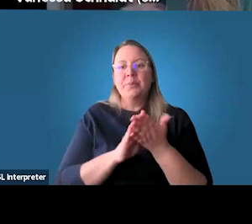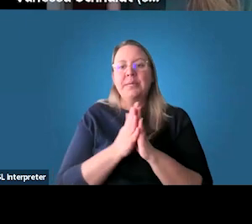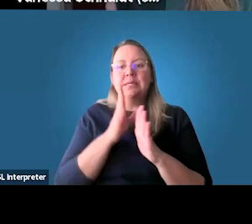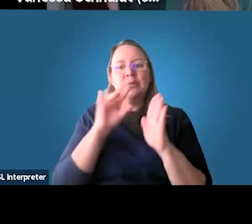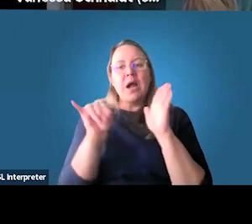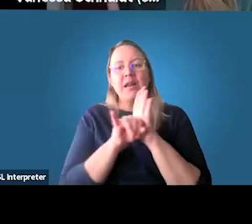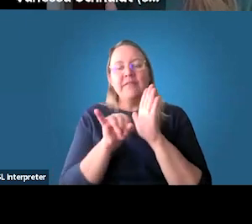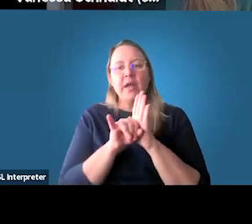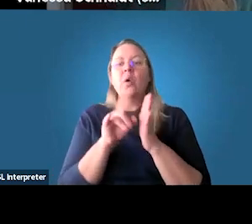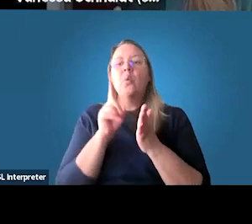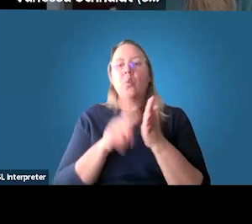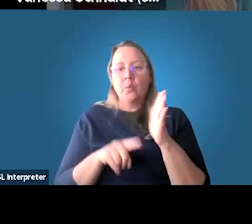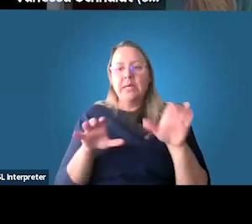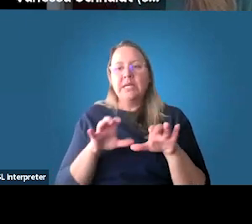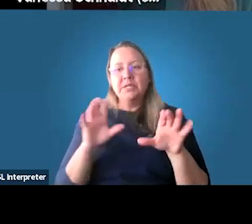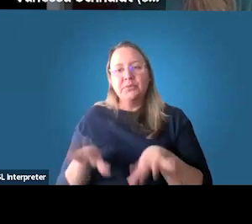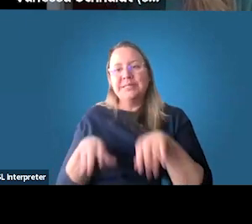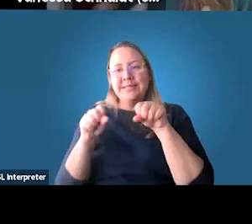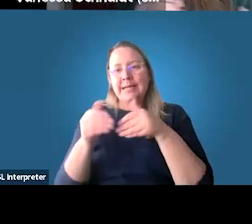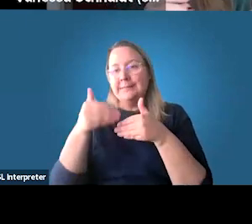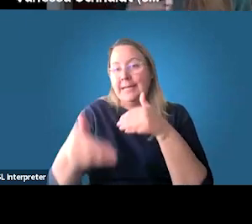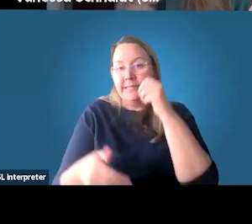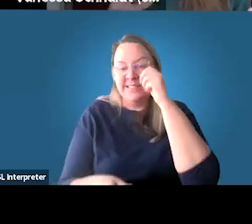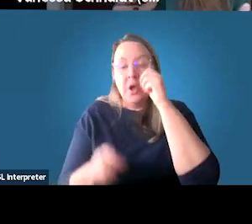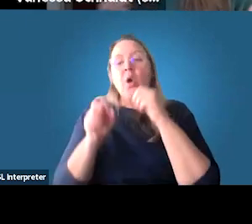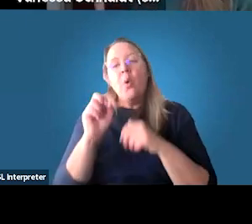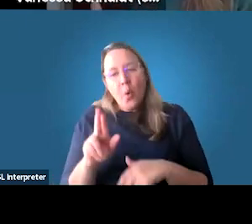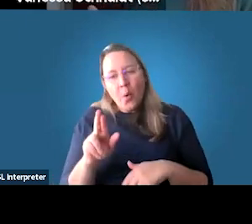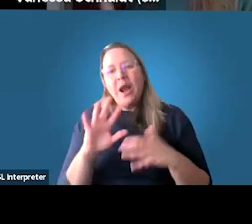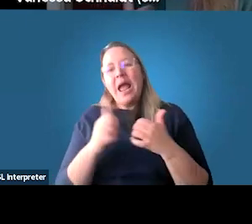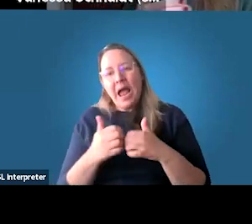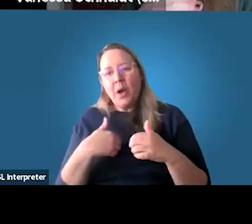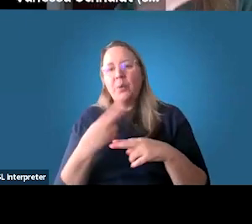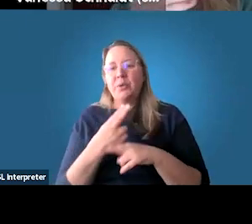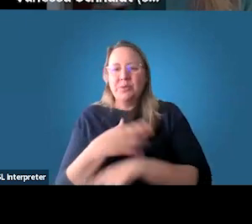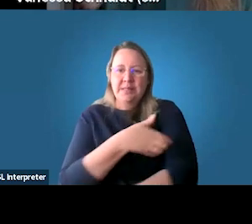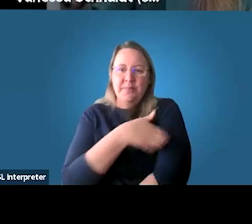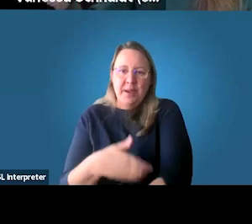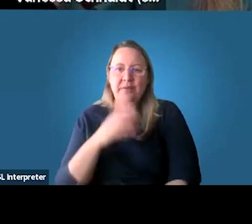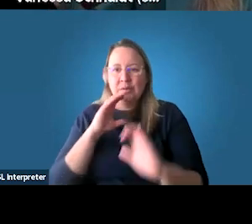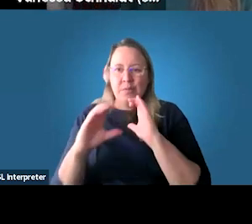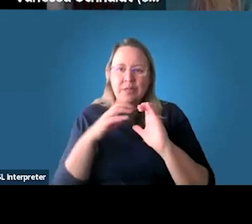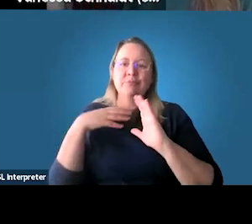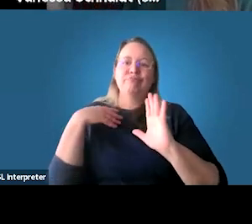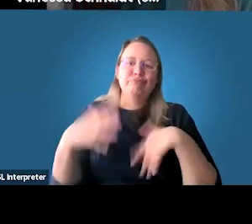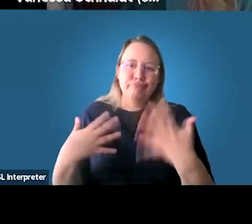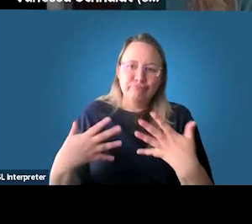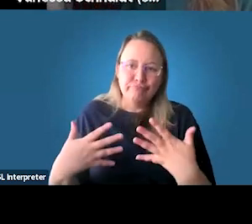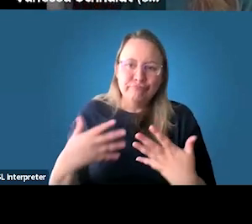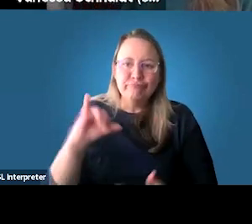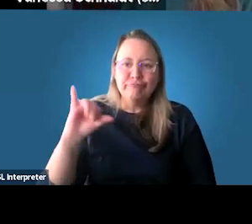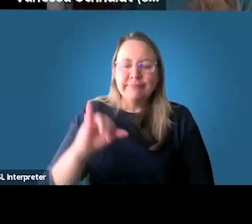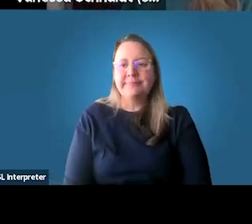identify what step we need them to take next, or how we want to use the power of communications to move them along that